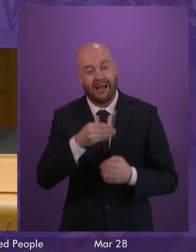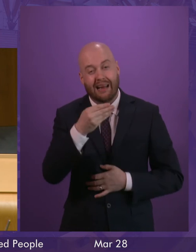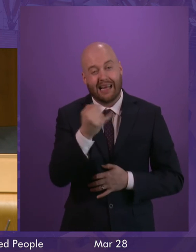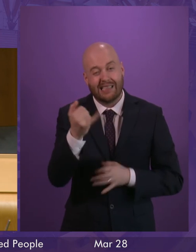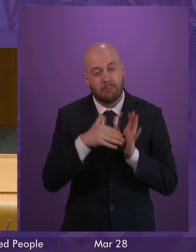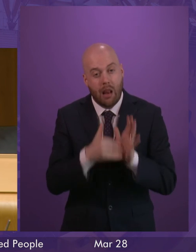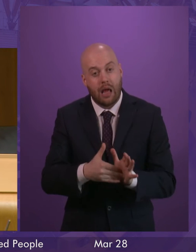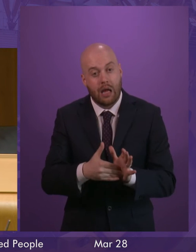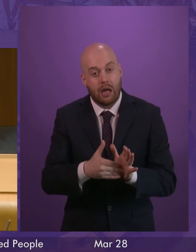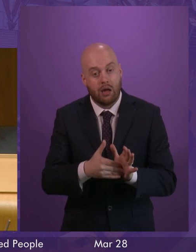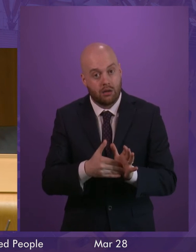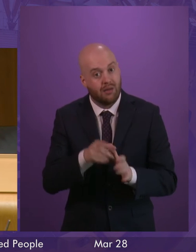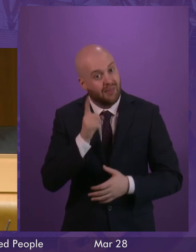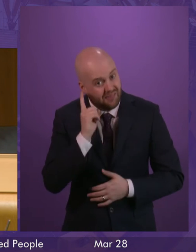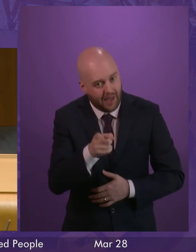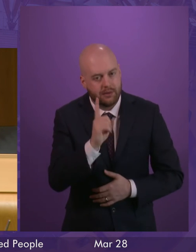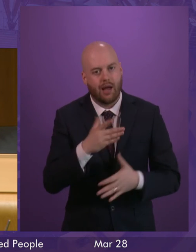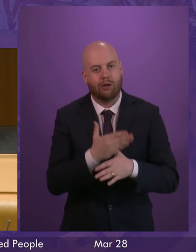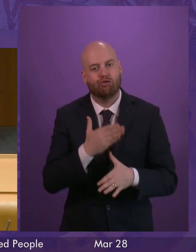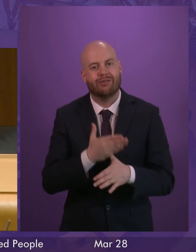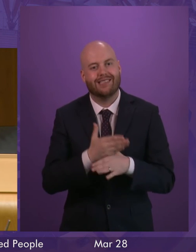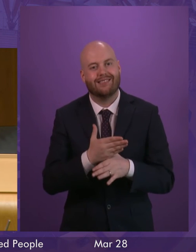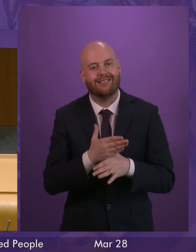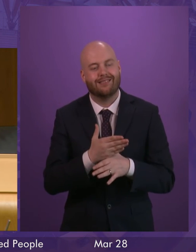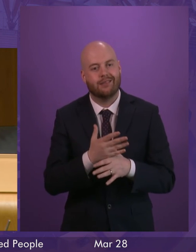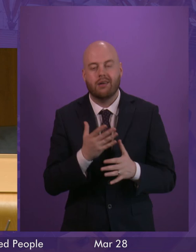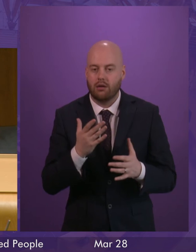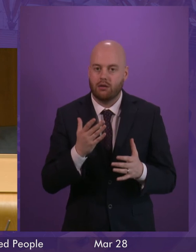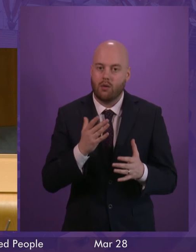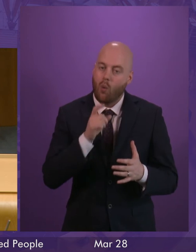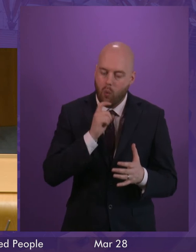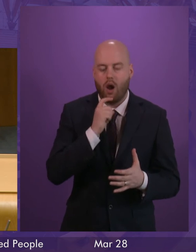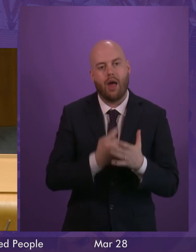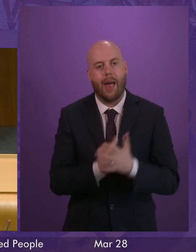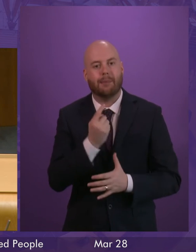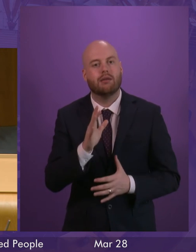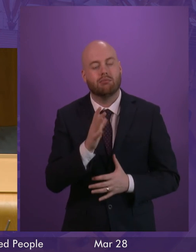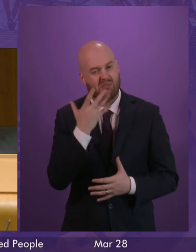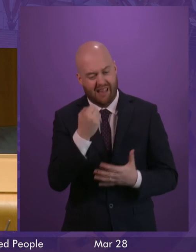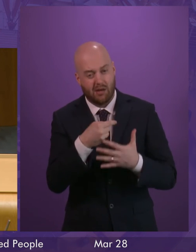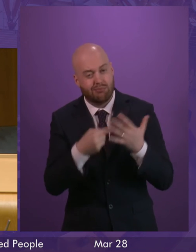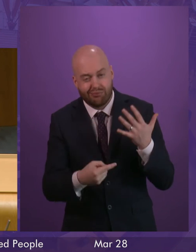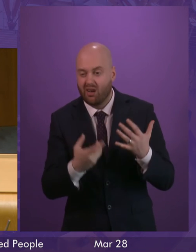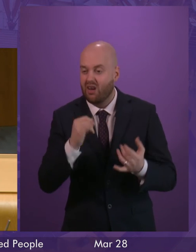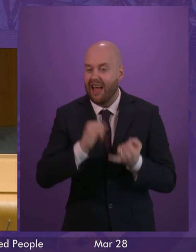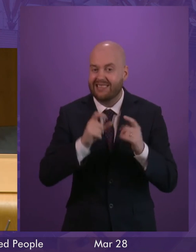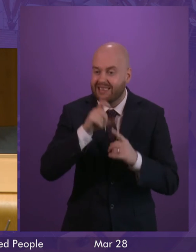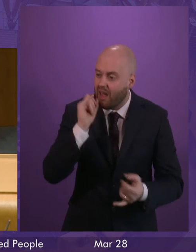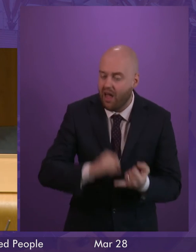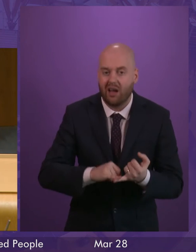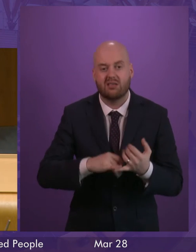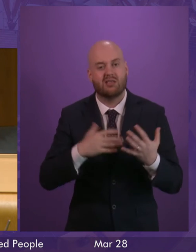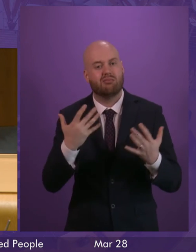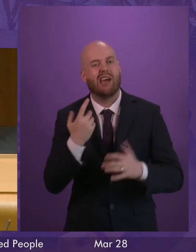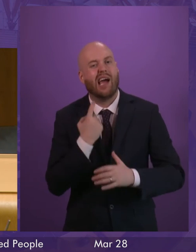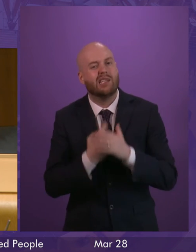concrete action, it has to be said. I could mention concrete action in terms of the keys to life, self-directed support in relation to